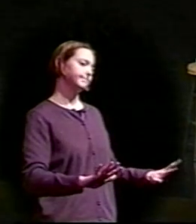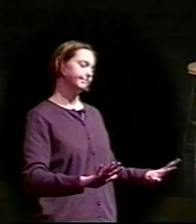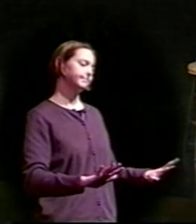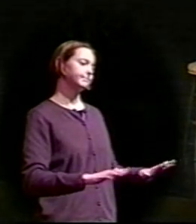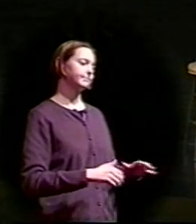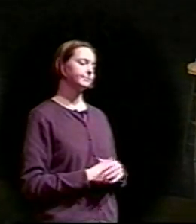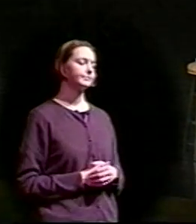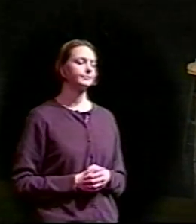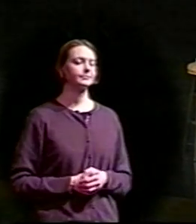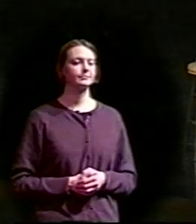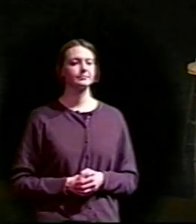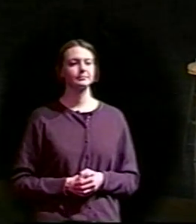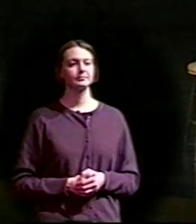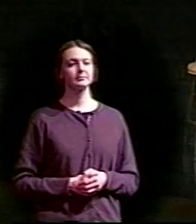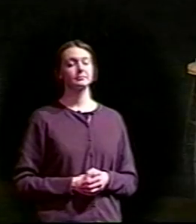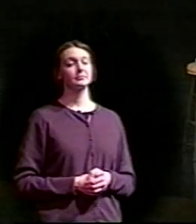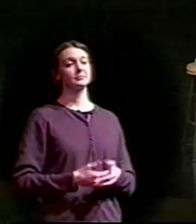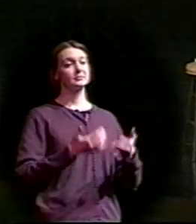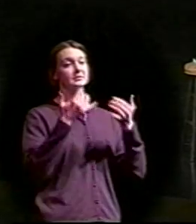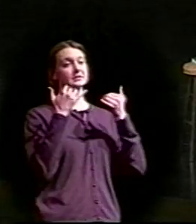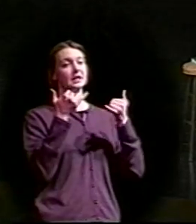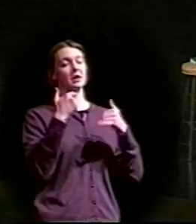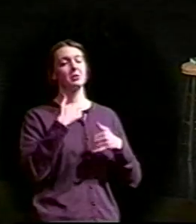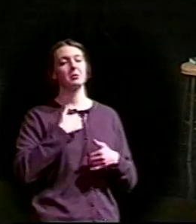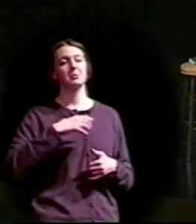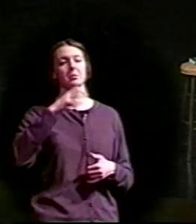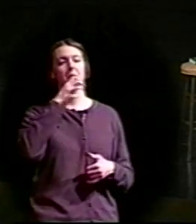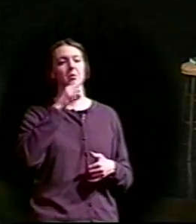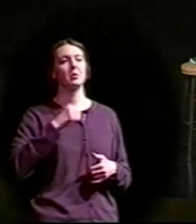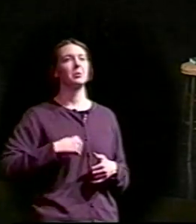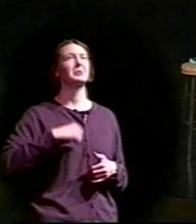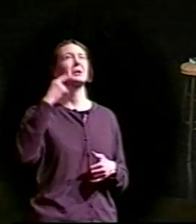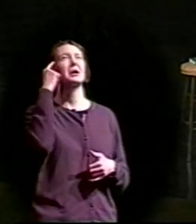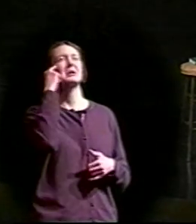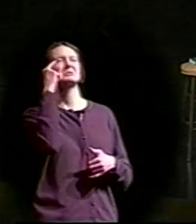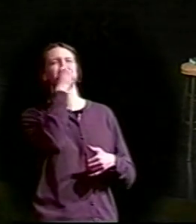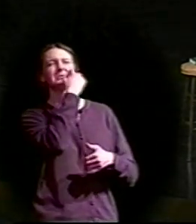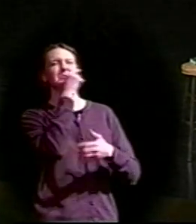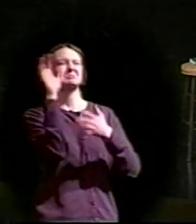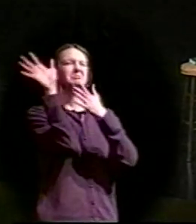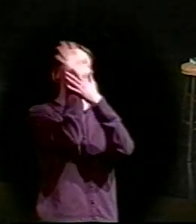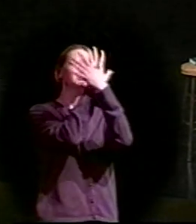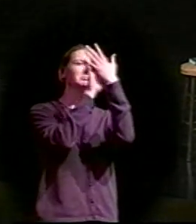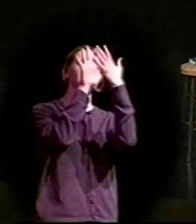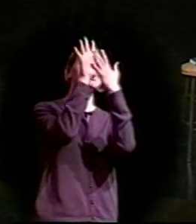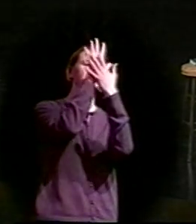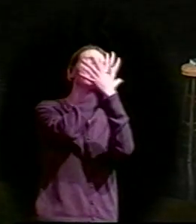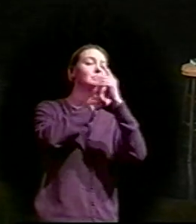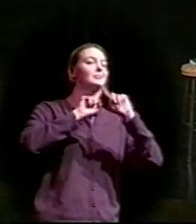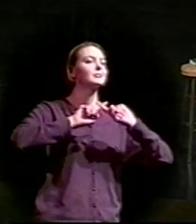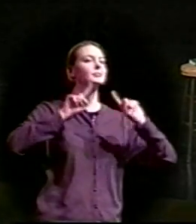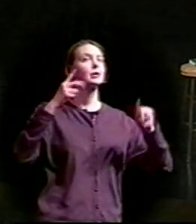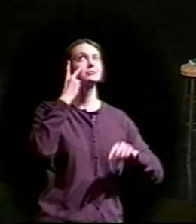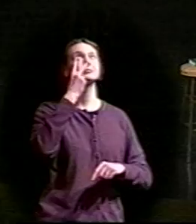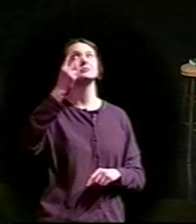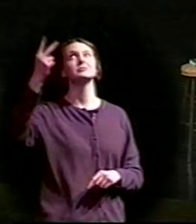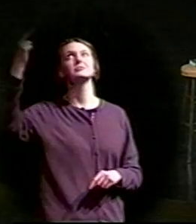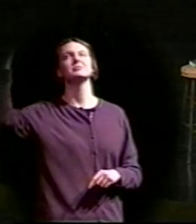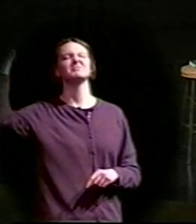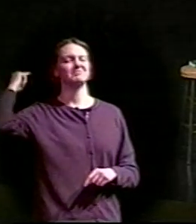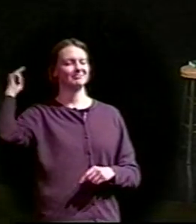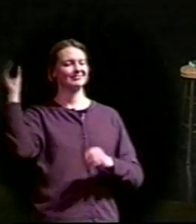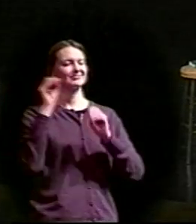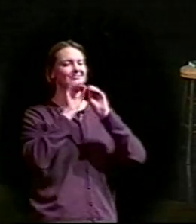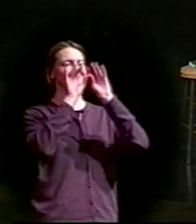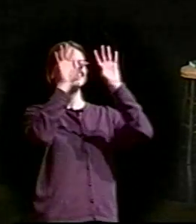Now I'm old, my sight is hazy, but in memory clearly see